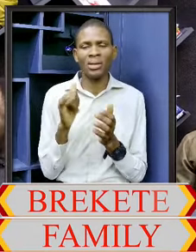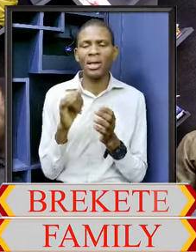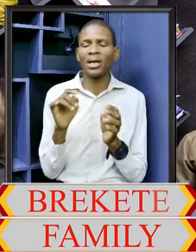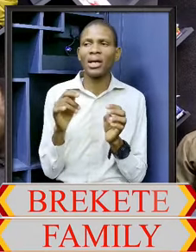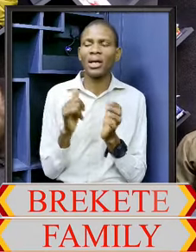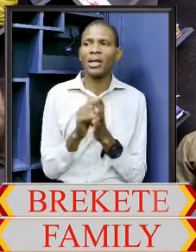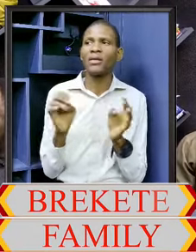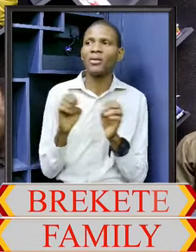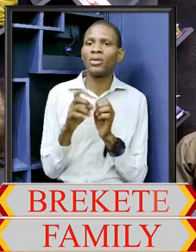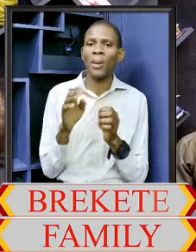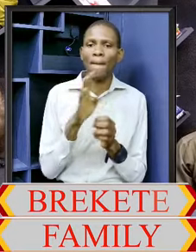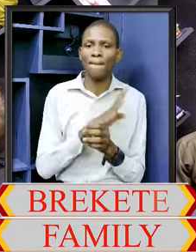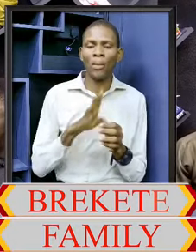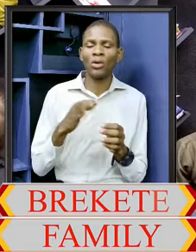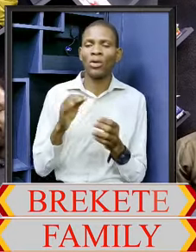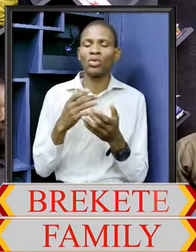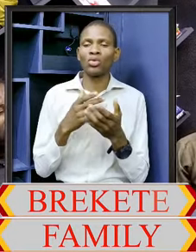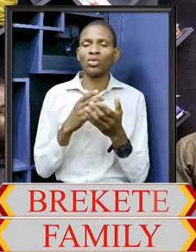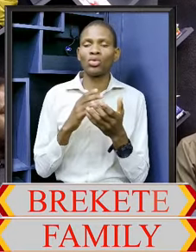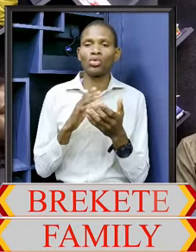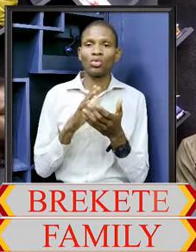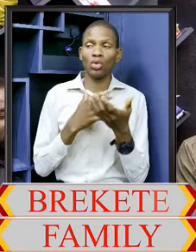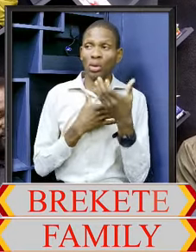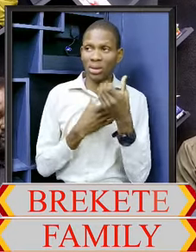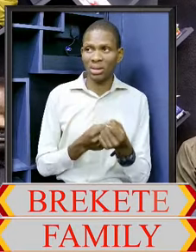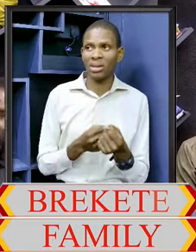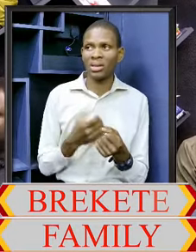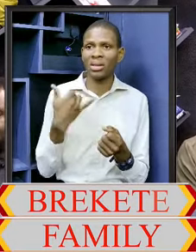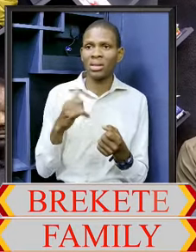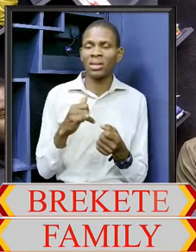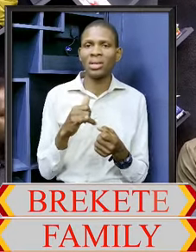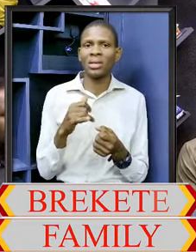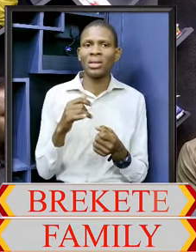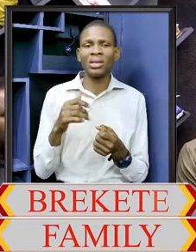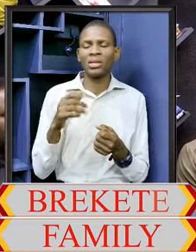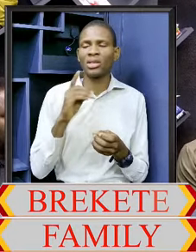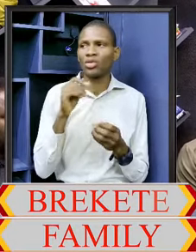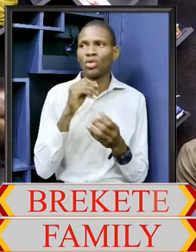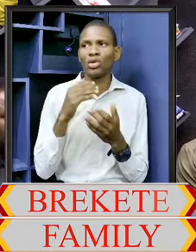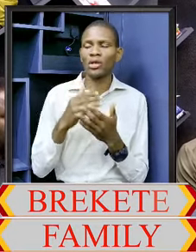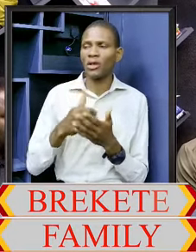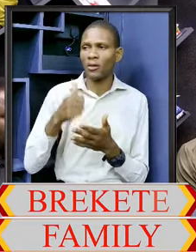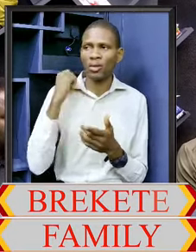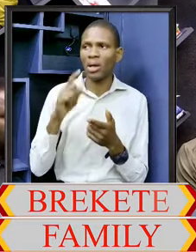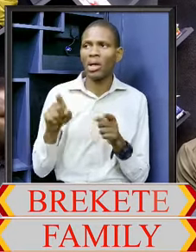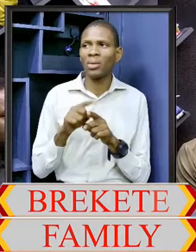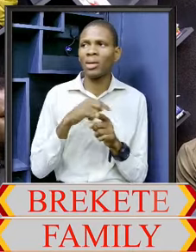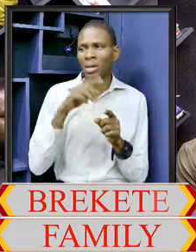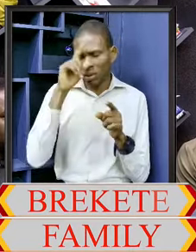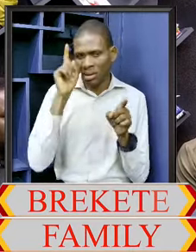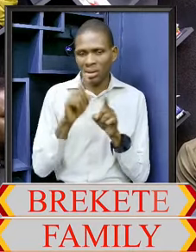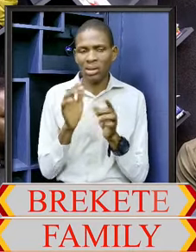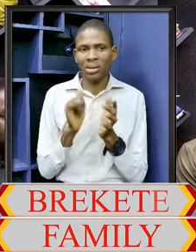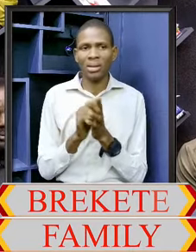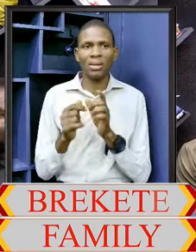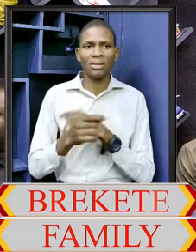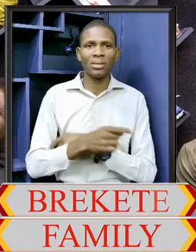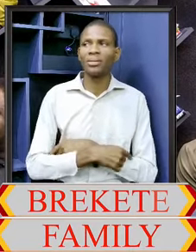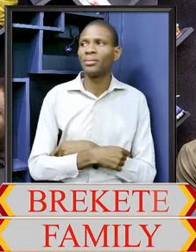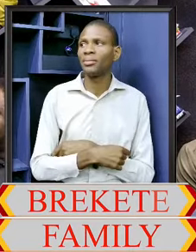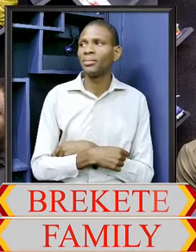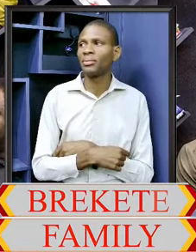of trustees where they here that day. Yes, sir. They no refuse as we agree, as we have that discussion. Yes, that sir. Day.